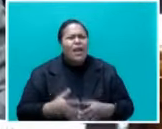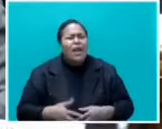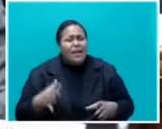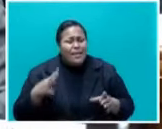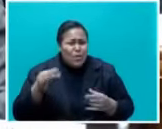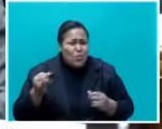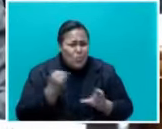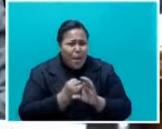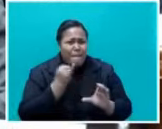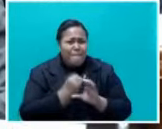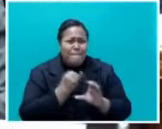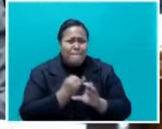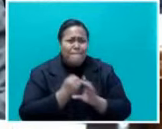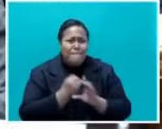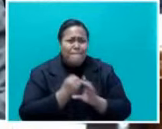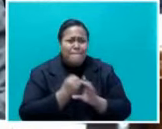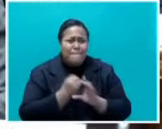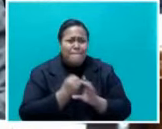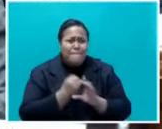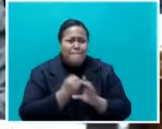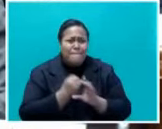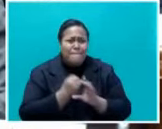terrorism. All countries, Mr. Speaker,